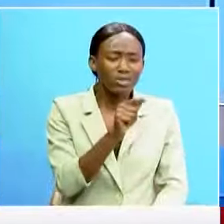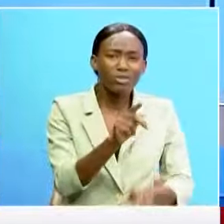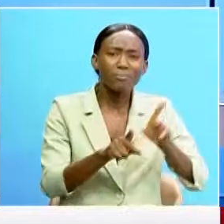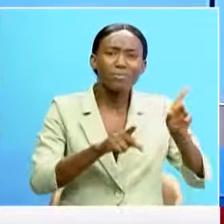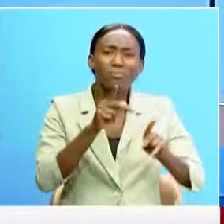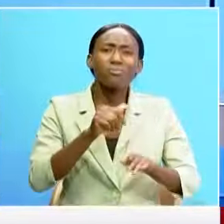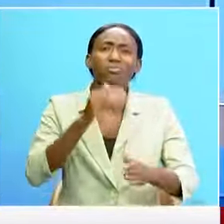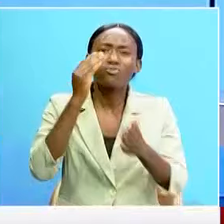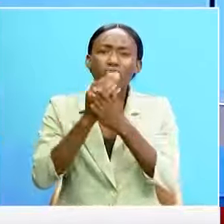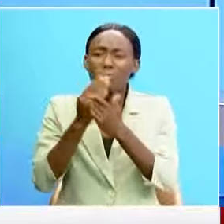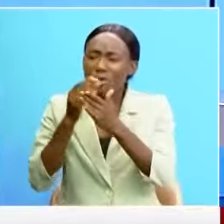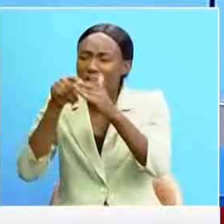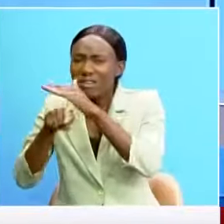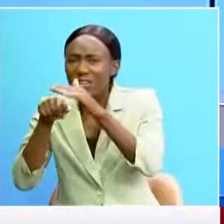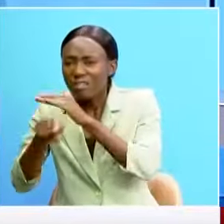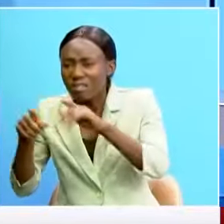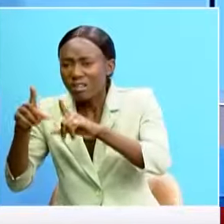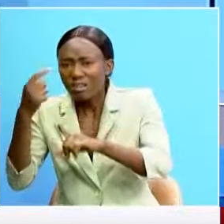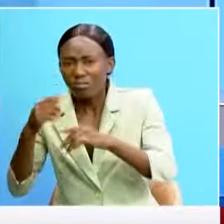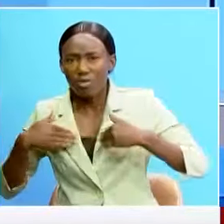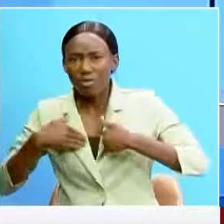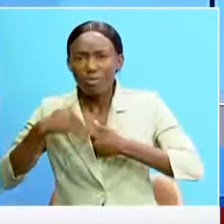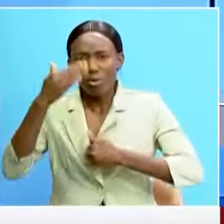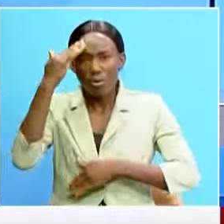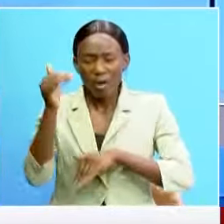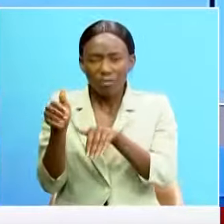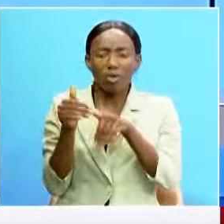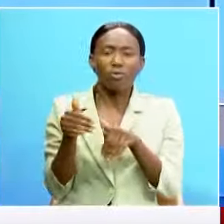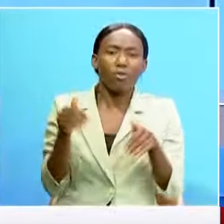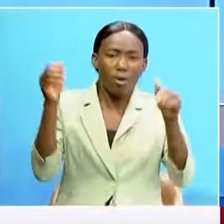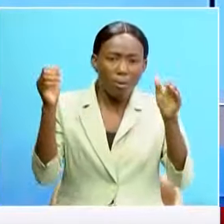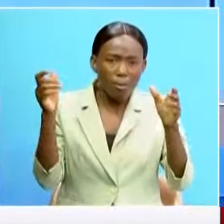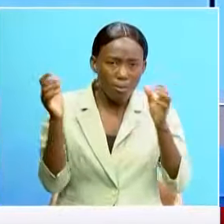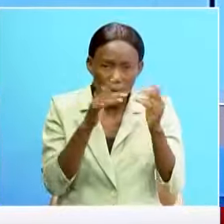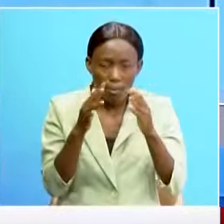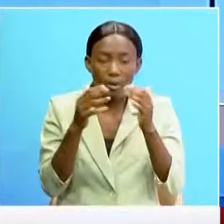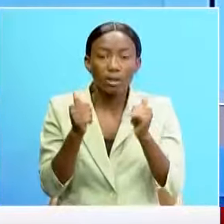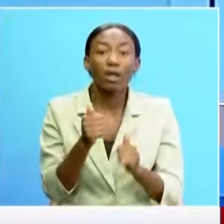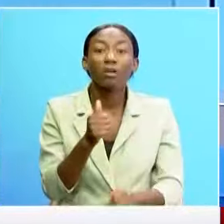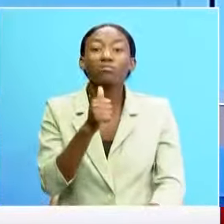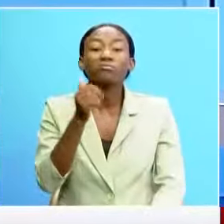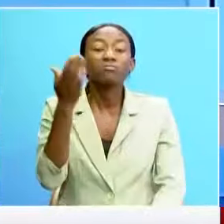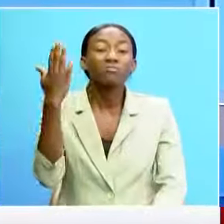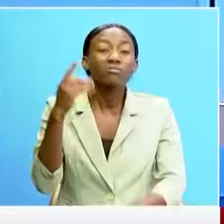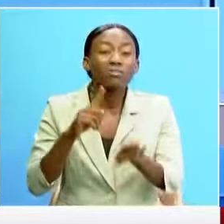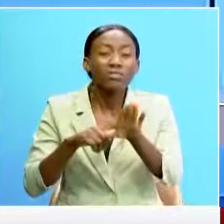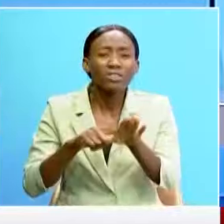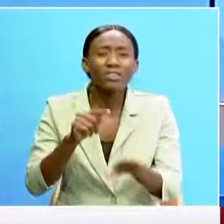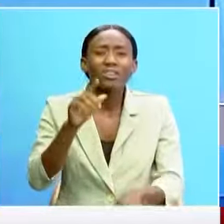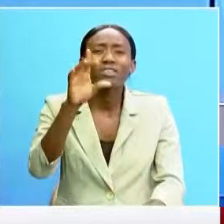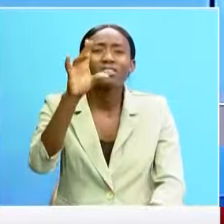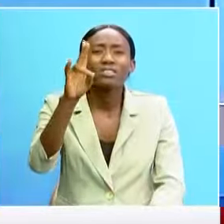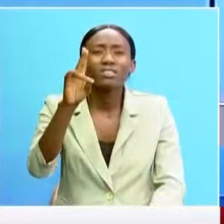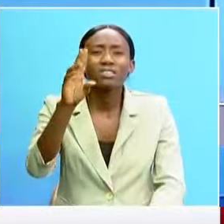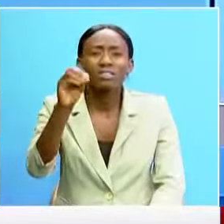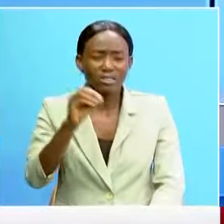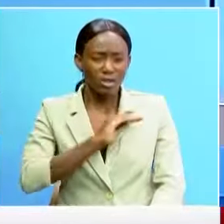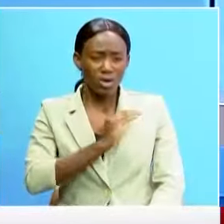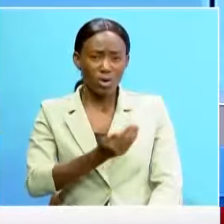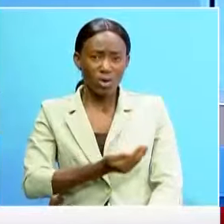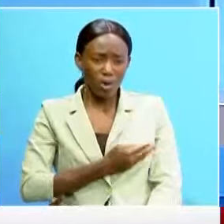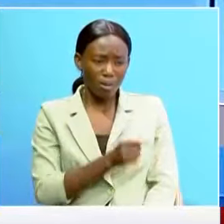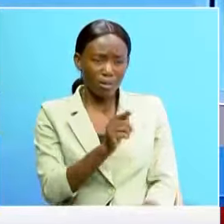the national parks in order to avoid being attacked. Recently, a 70-year-old woman from Shangombo District was